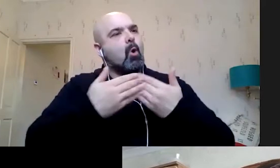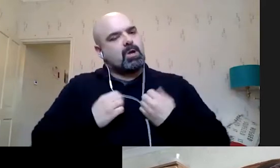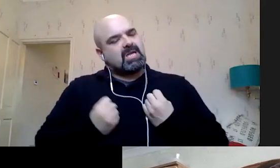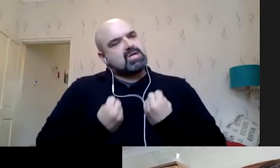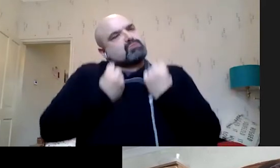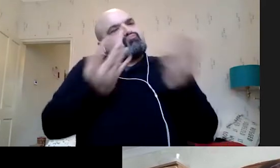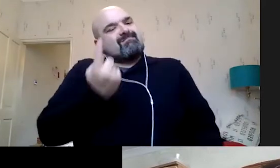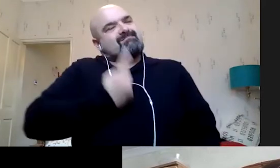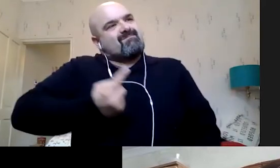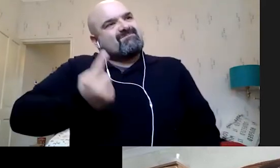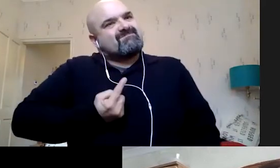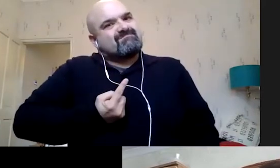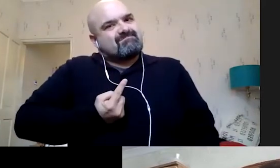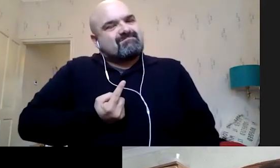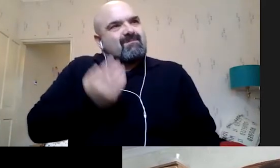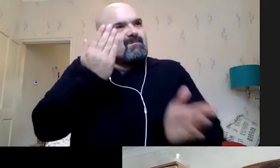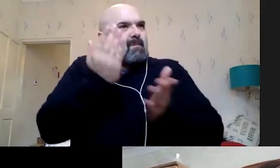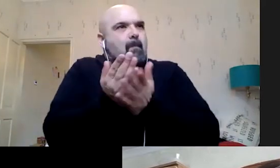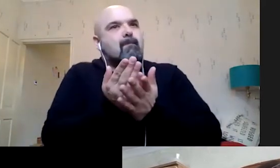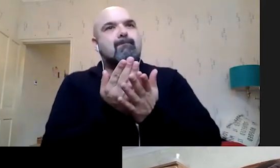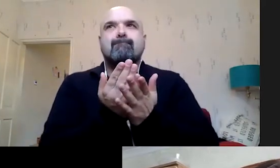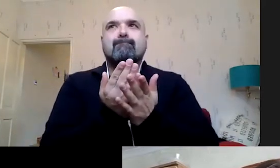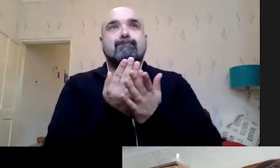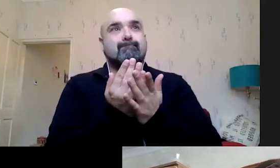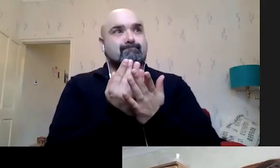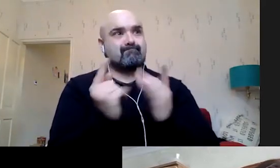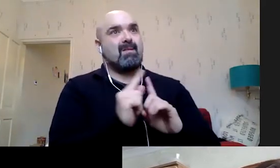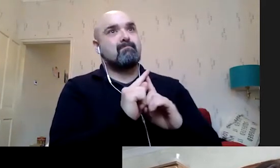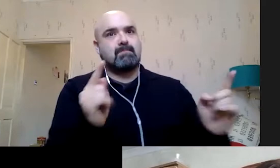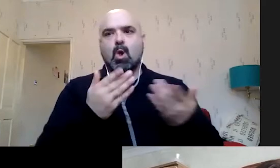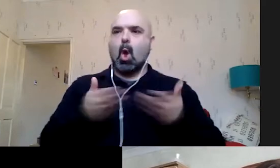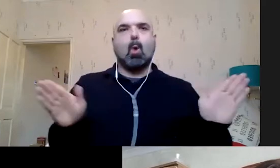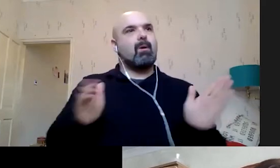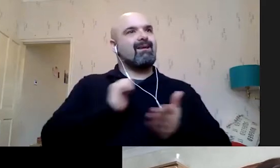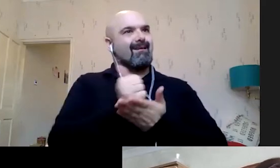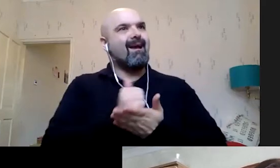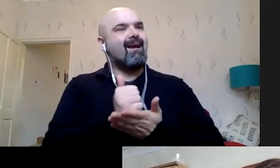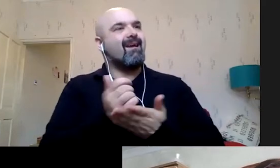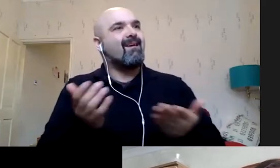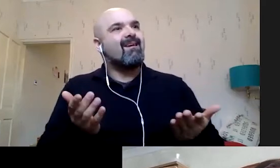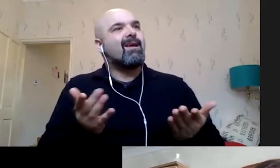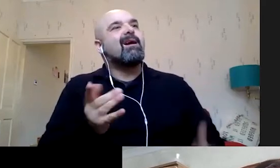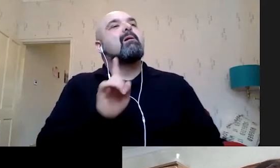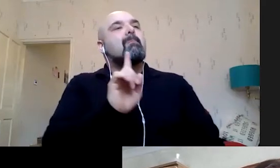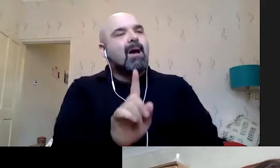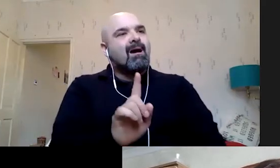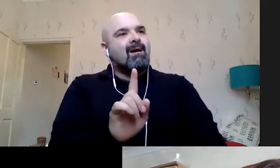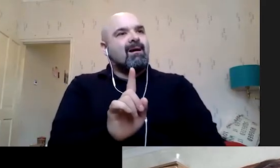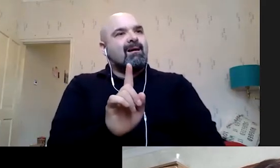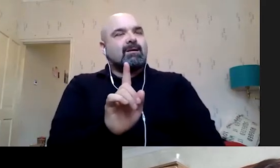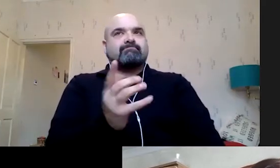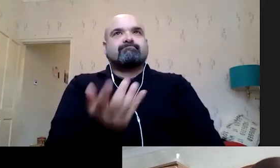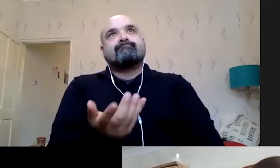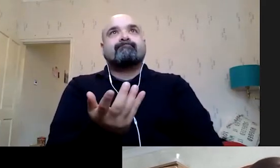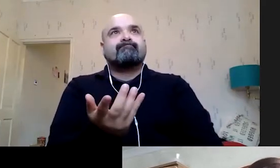themselves, and you know, there were you know, people who were openly gay. At the time,